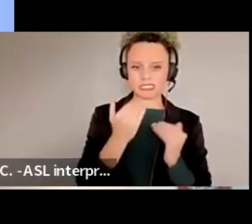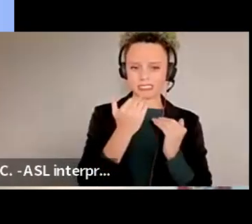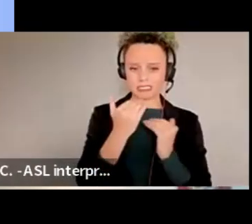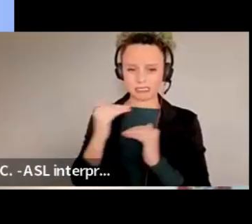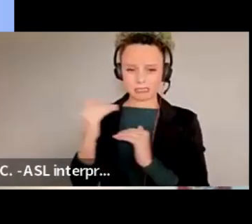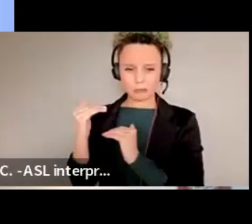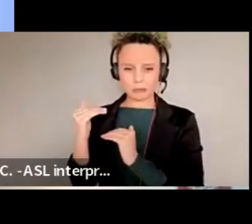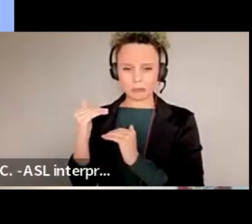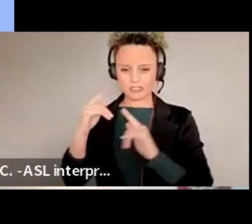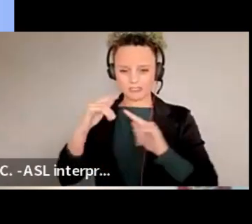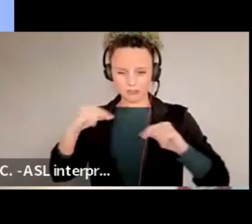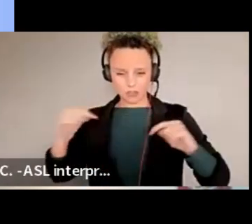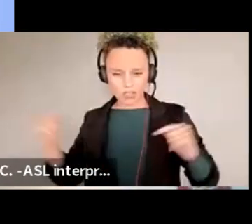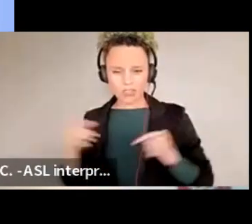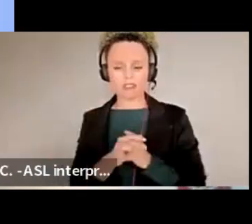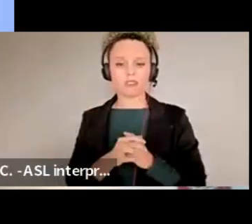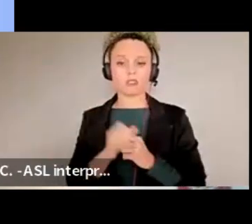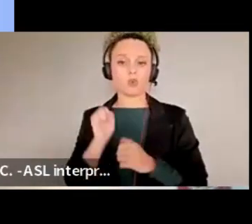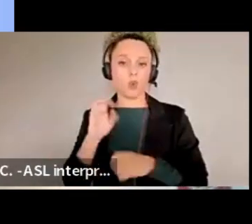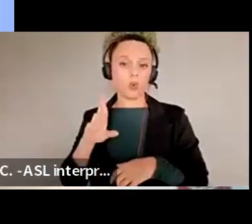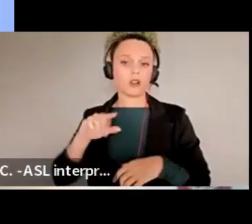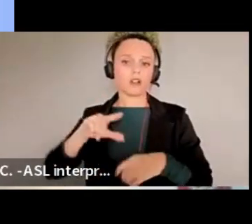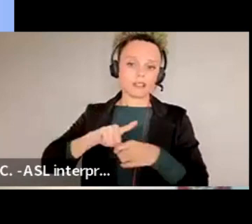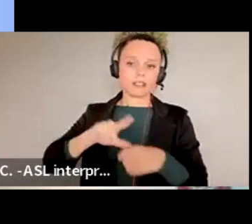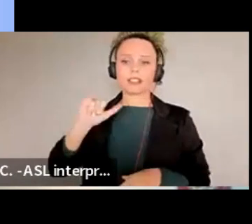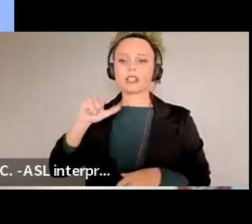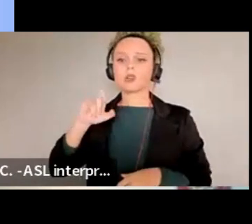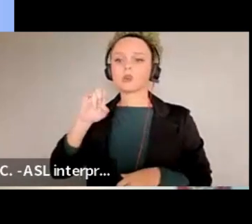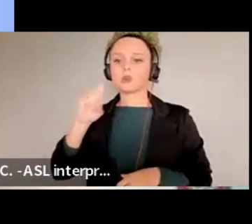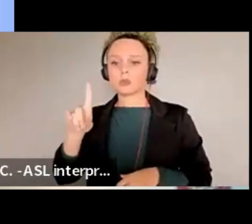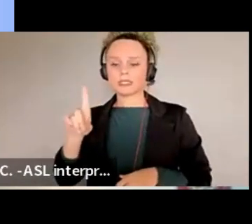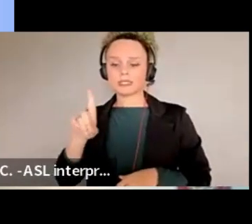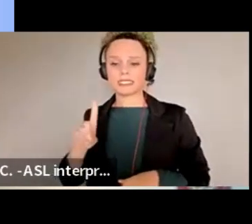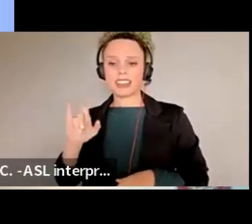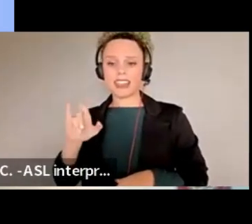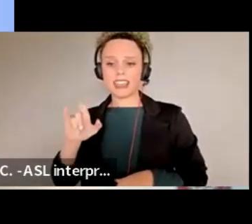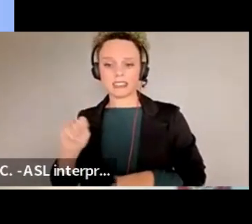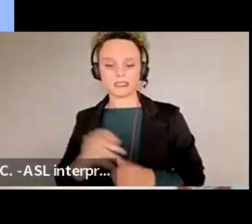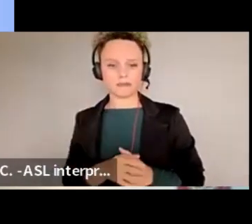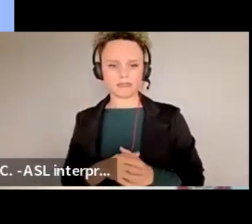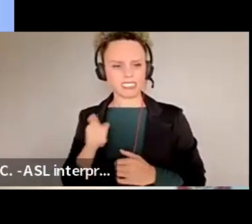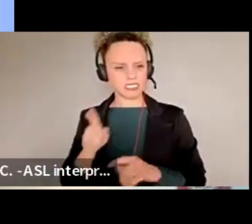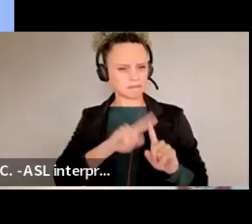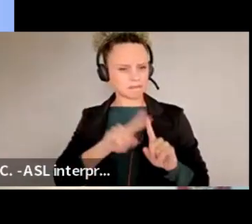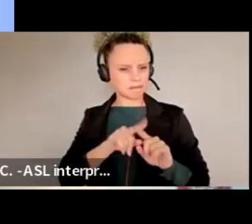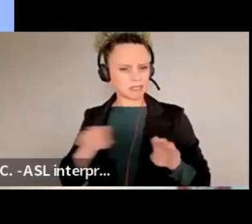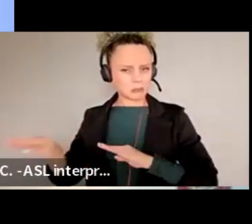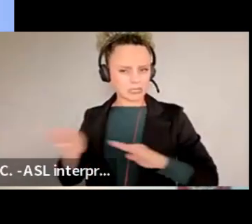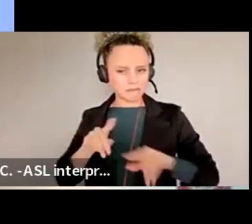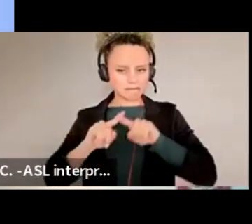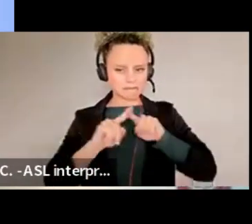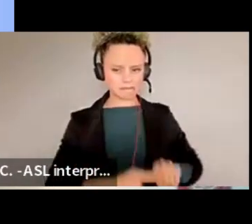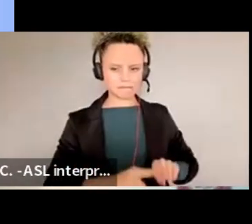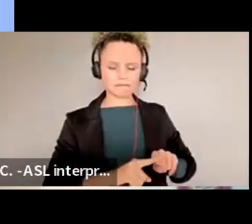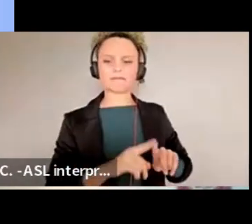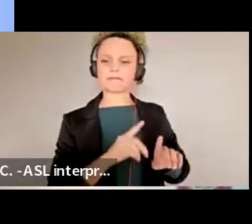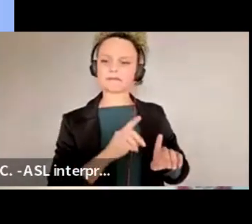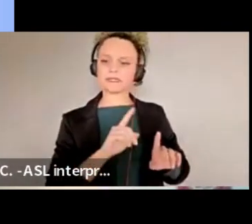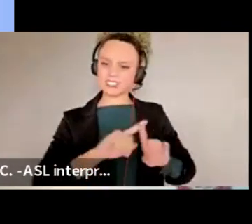at mealtimes, food refusal, limited variety of food, single food intake, or liquid